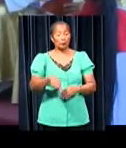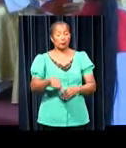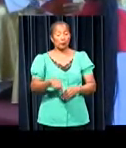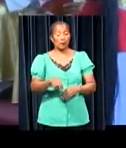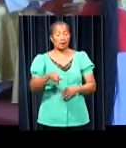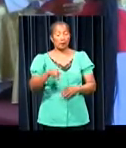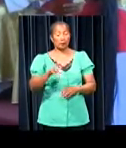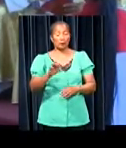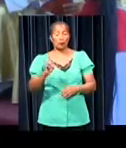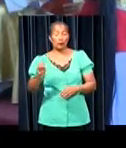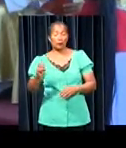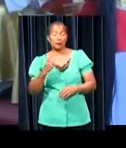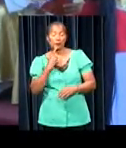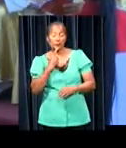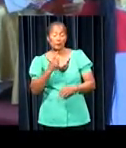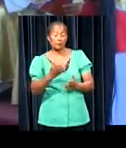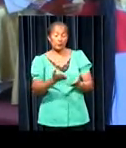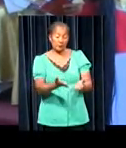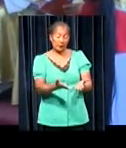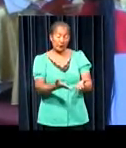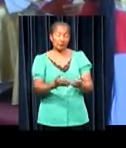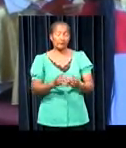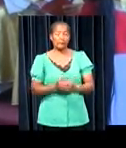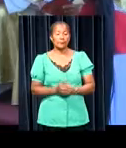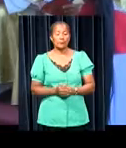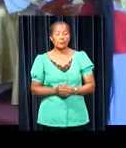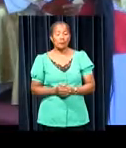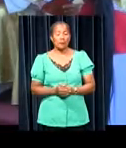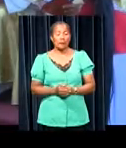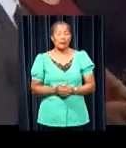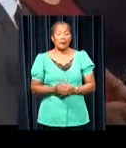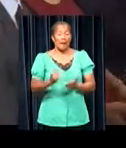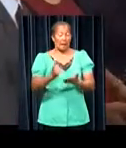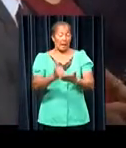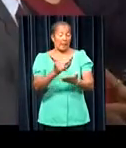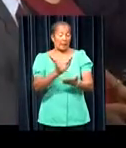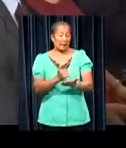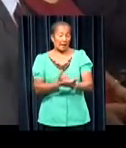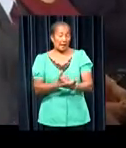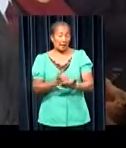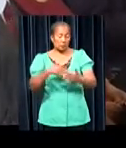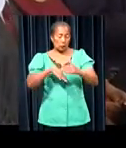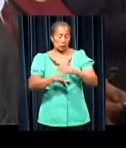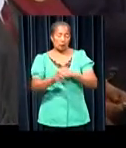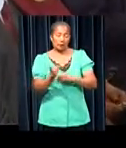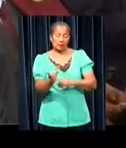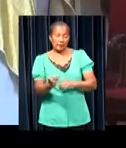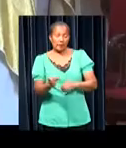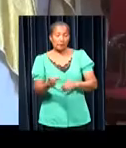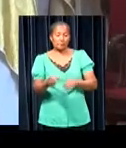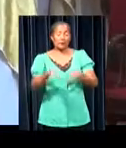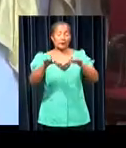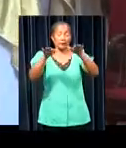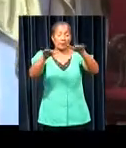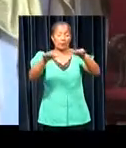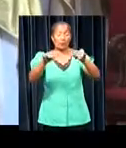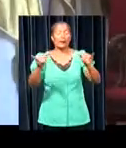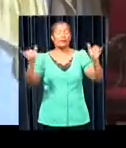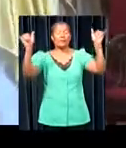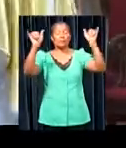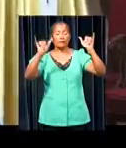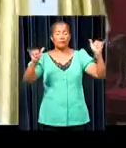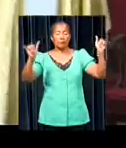responsibilities as the shepherd of the diocese, as Pope Francis has appointed him to